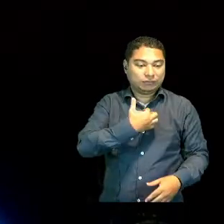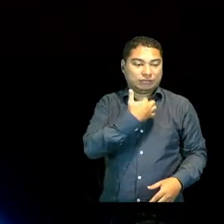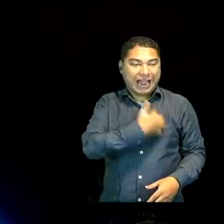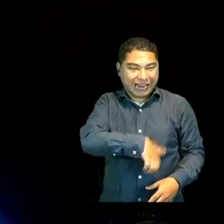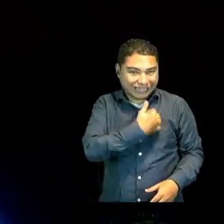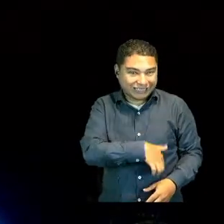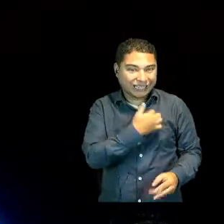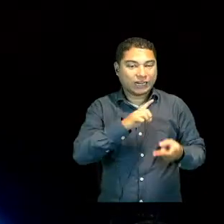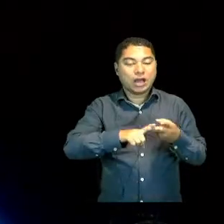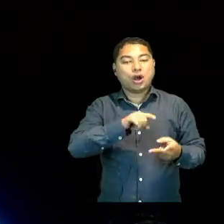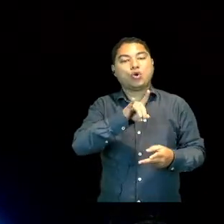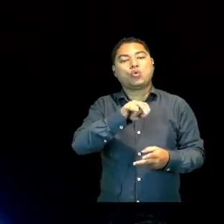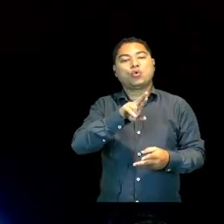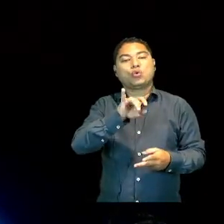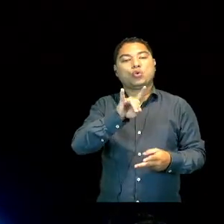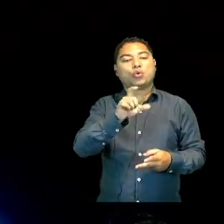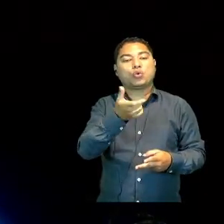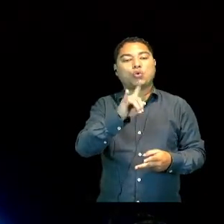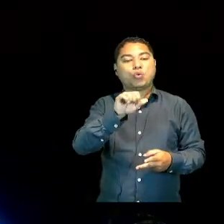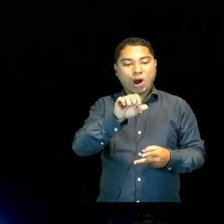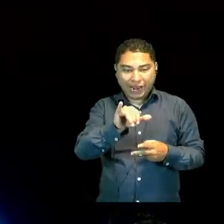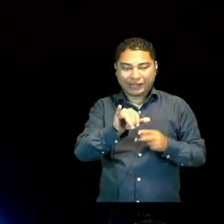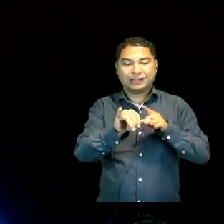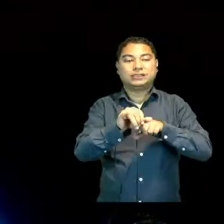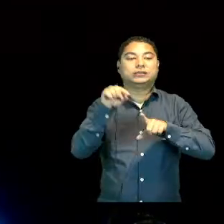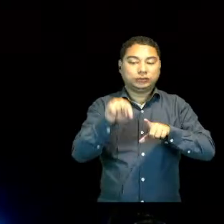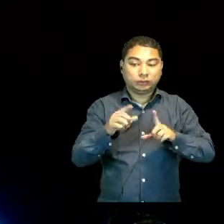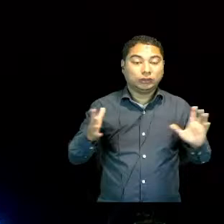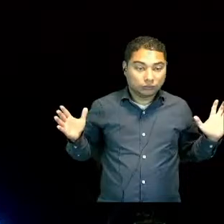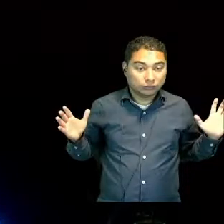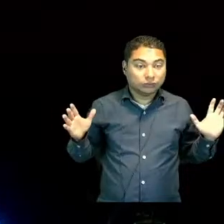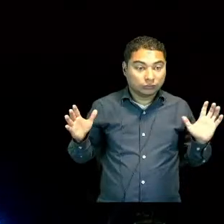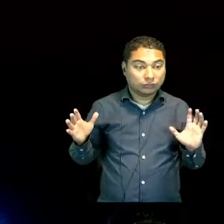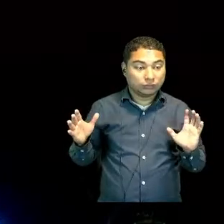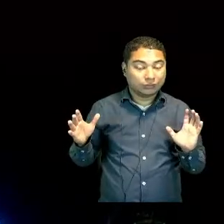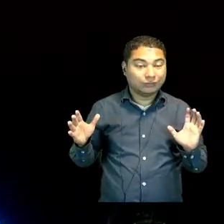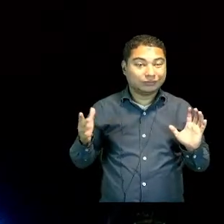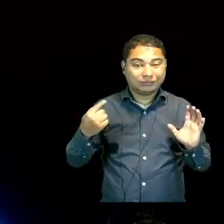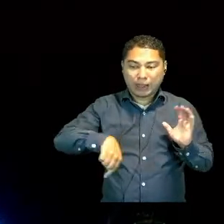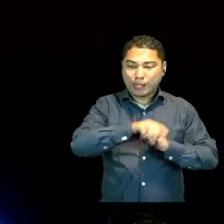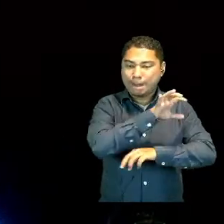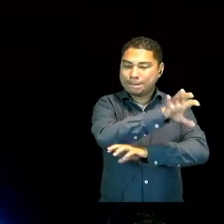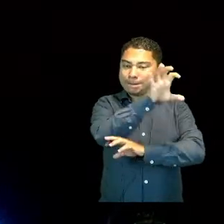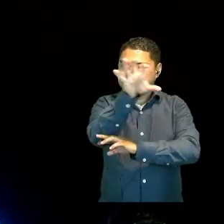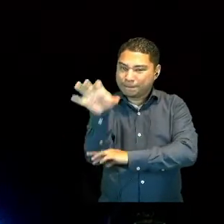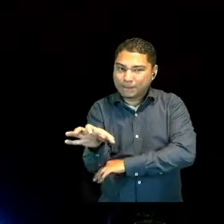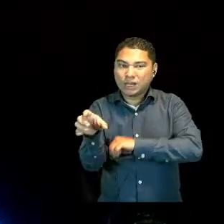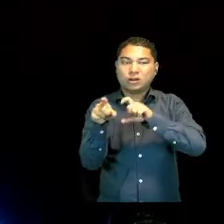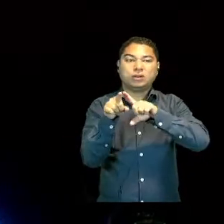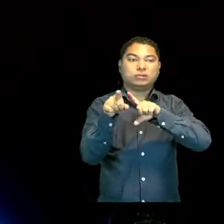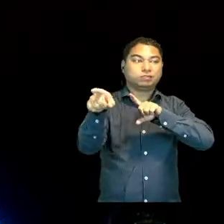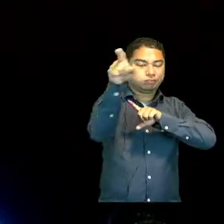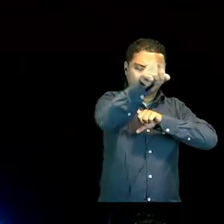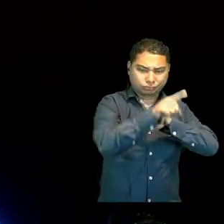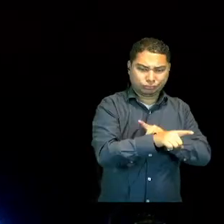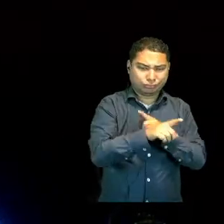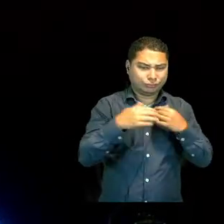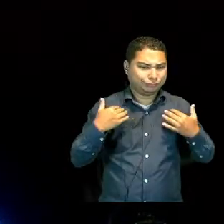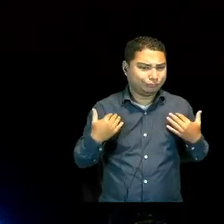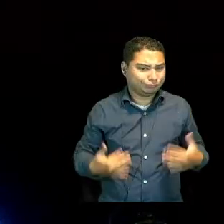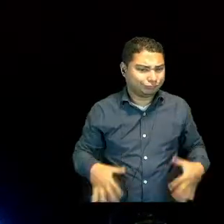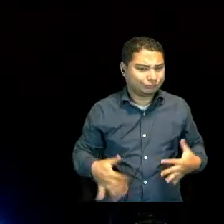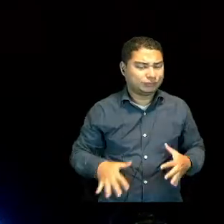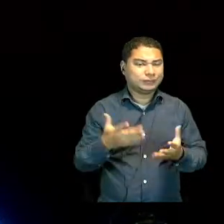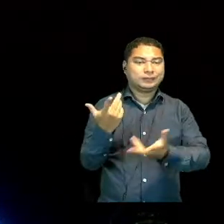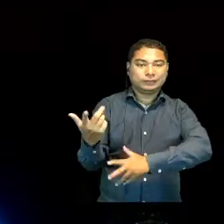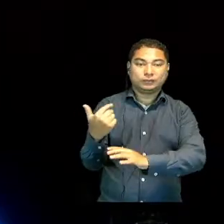And people everywhere in today's world are expressing their solidarity